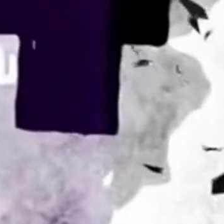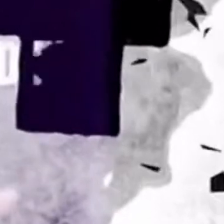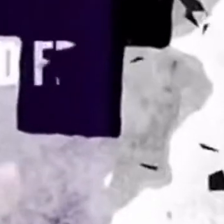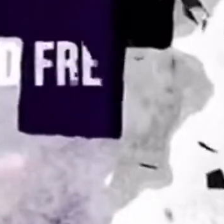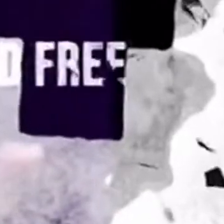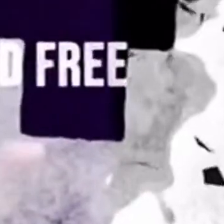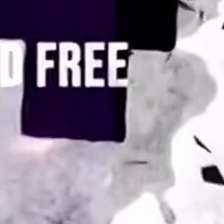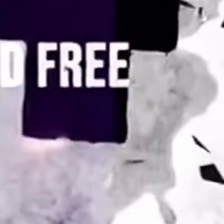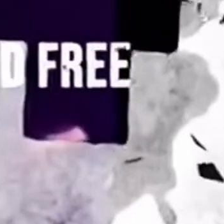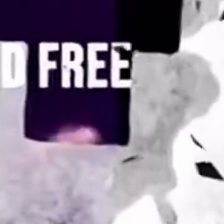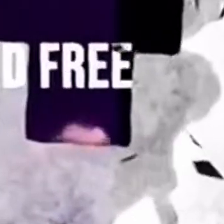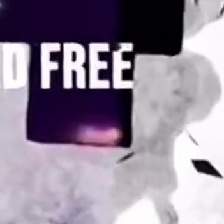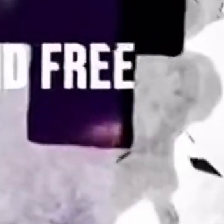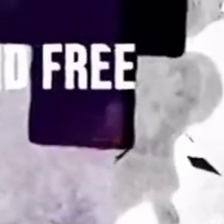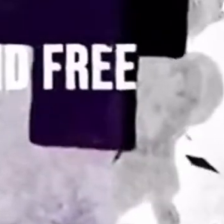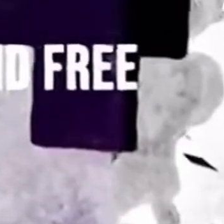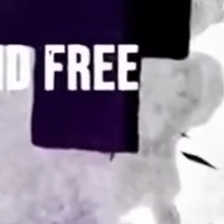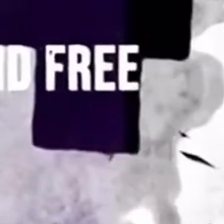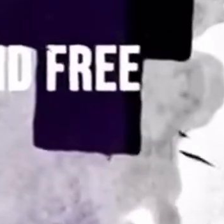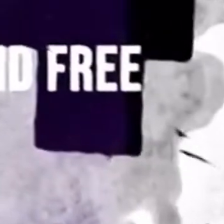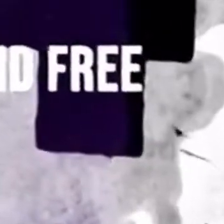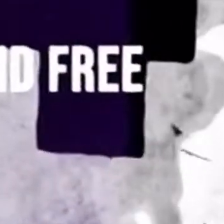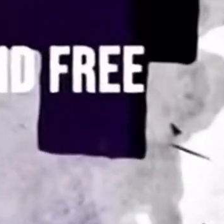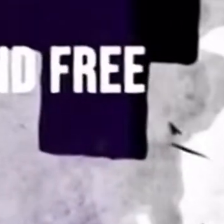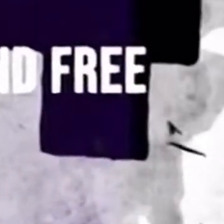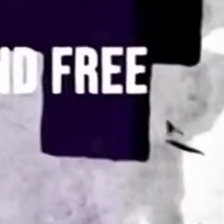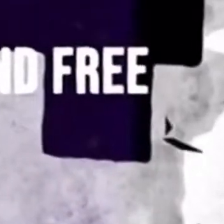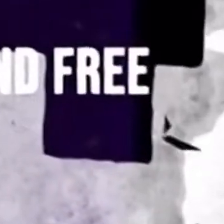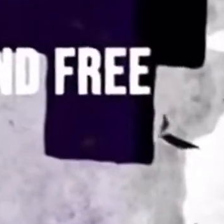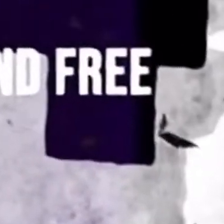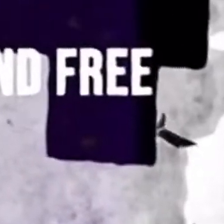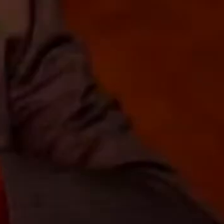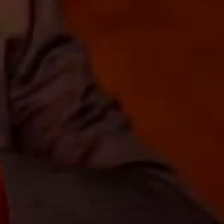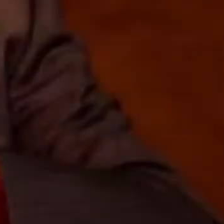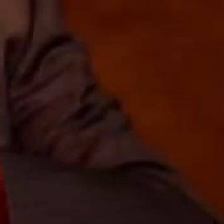Stand and sing of Zambia, proud and free.